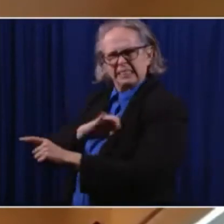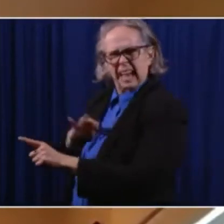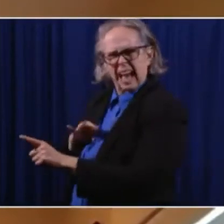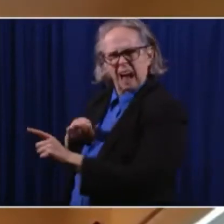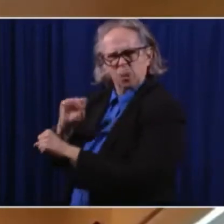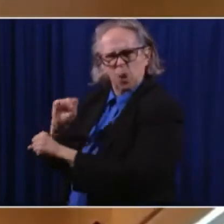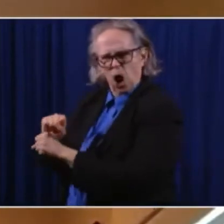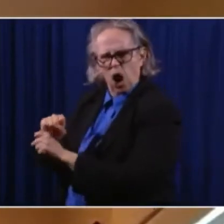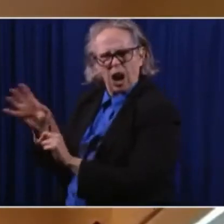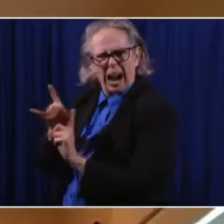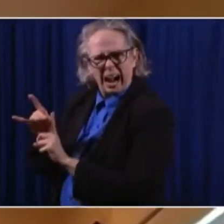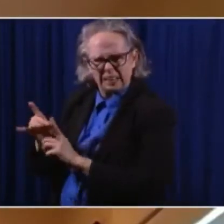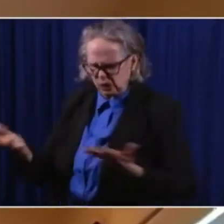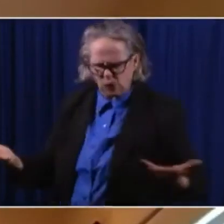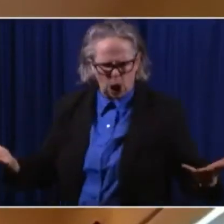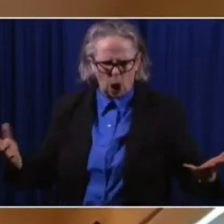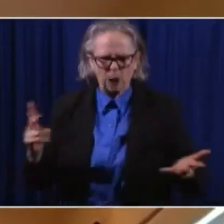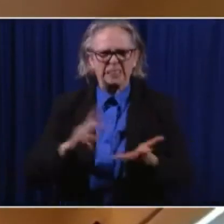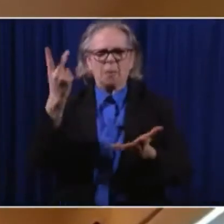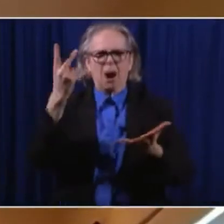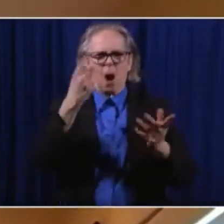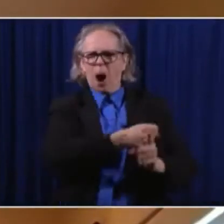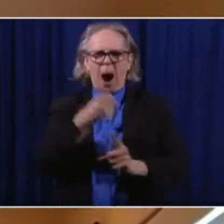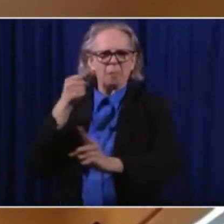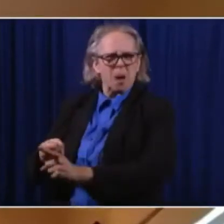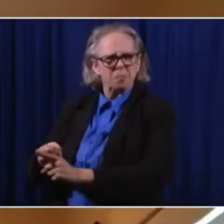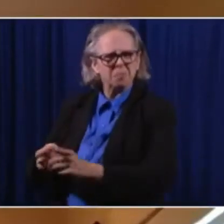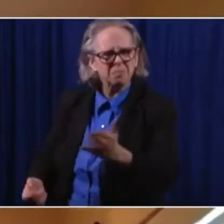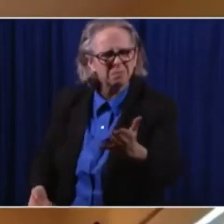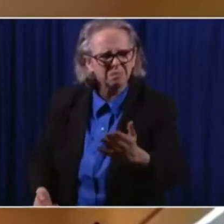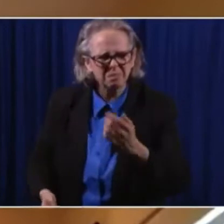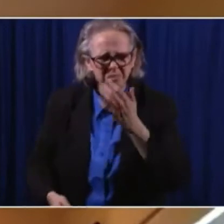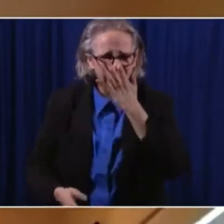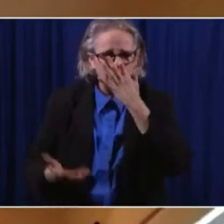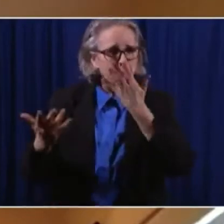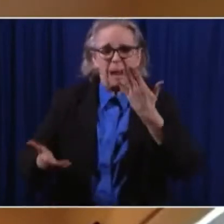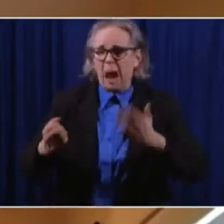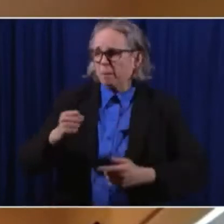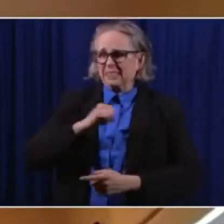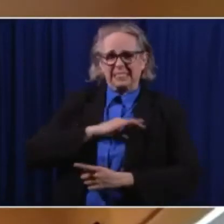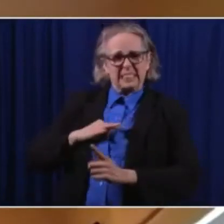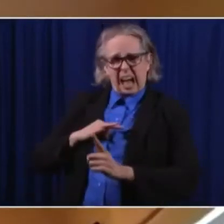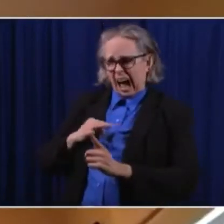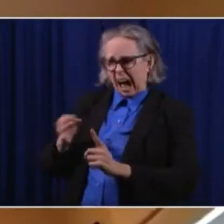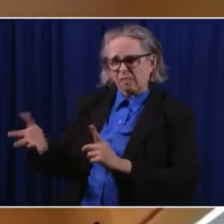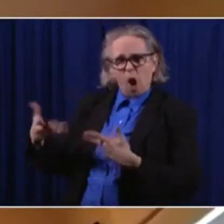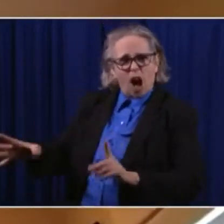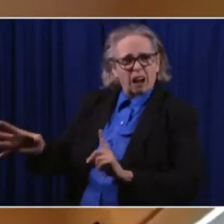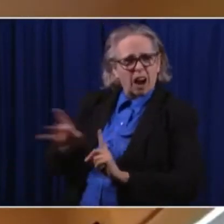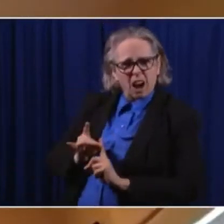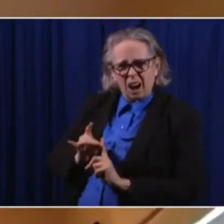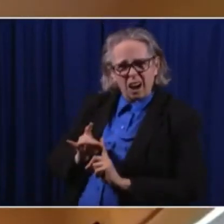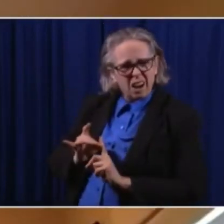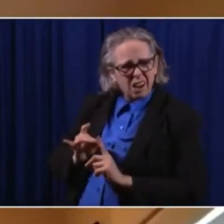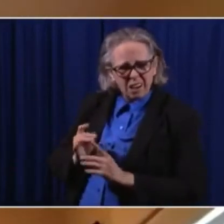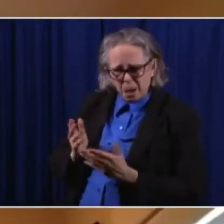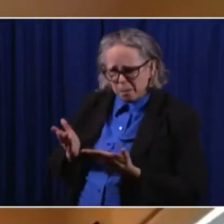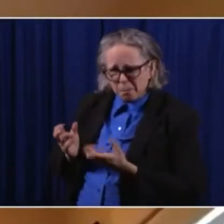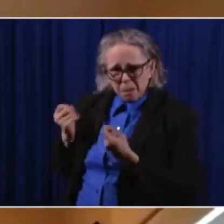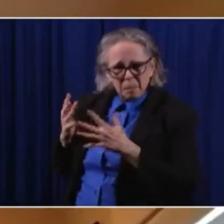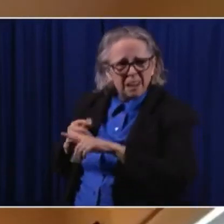may be quarantined or may become ill themselves. Many of them have been treating COVID-19 patients since March,